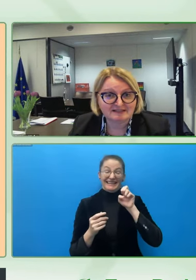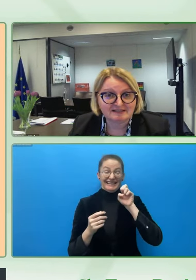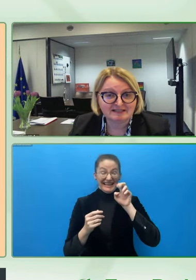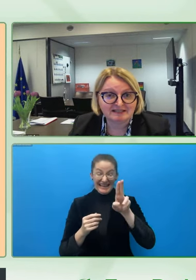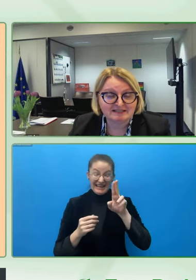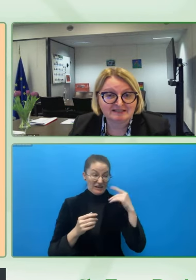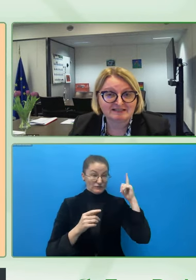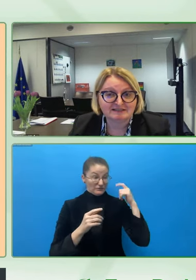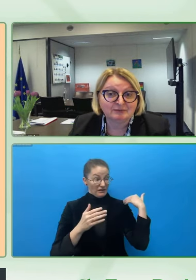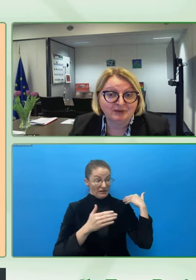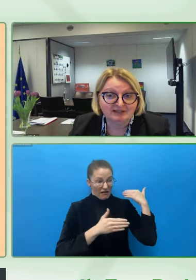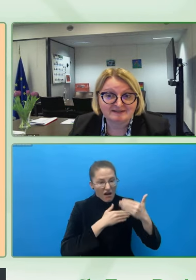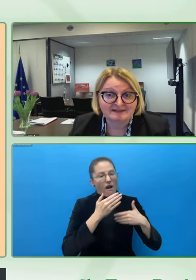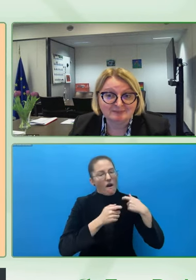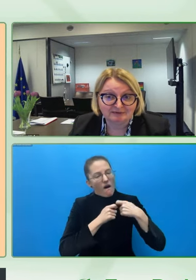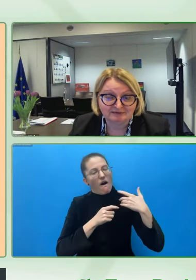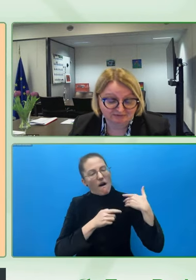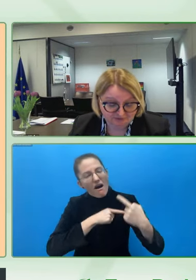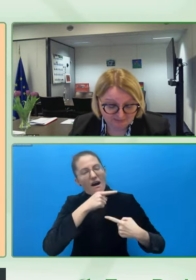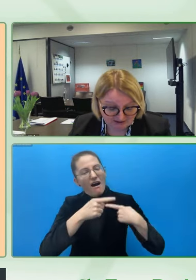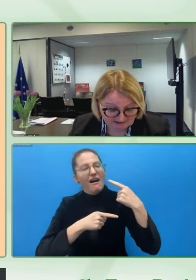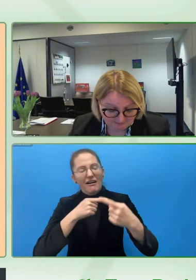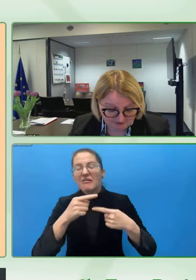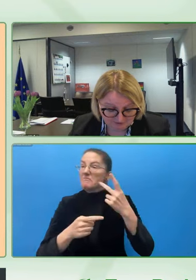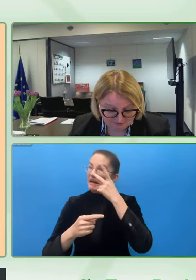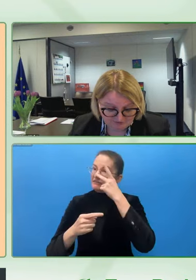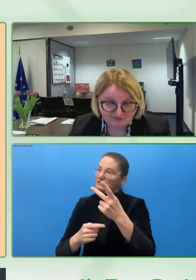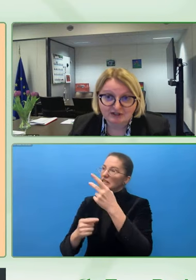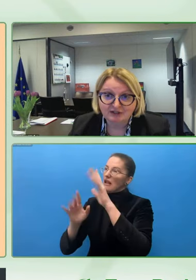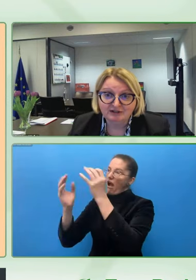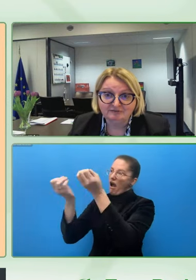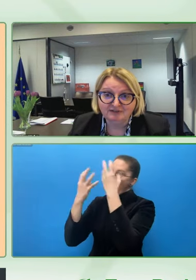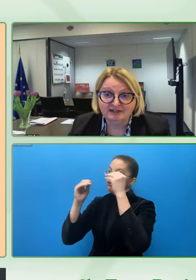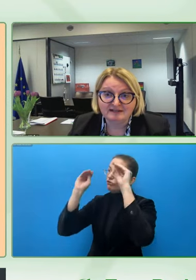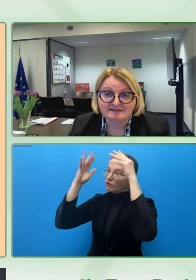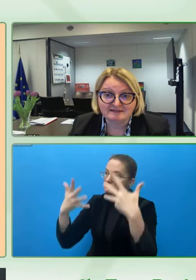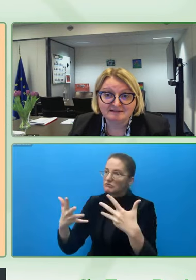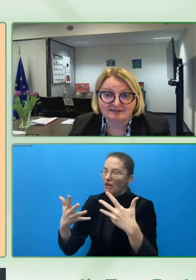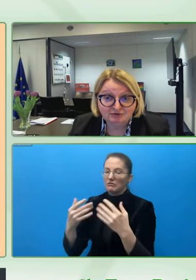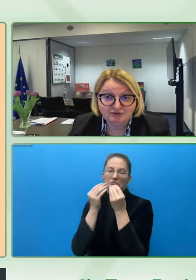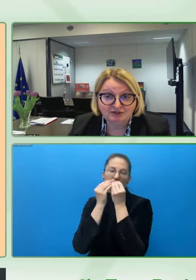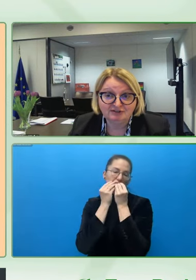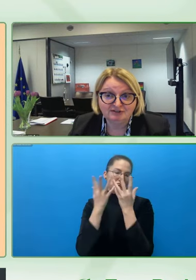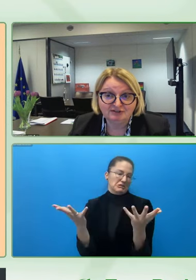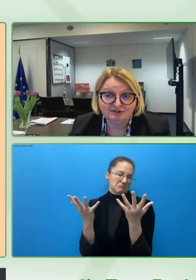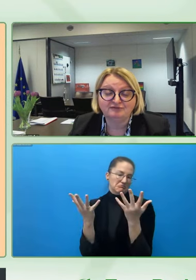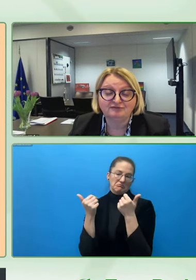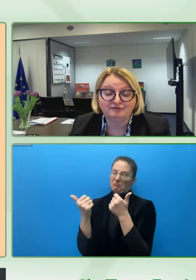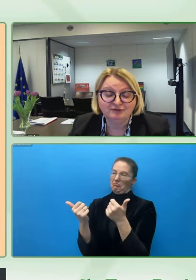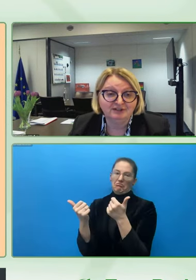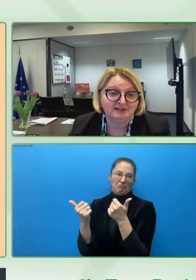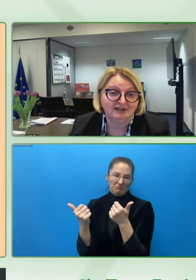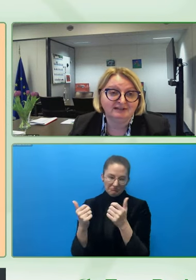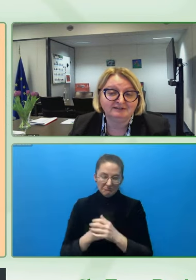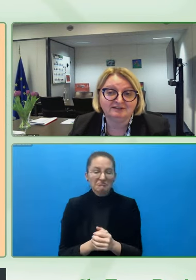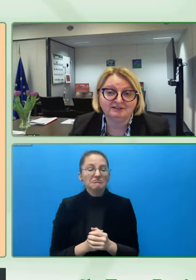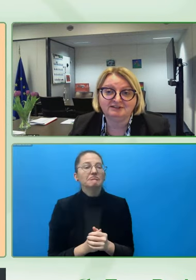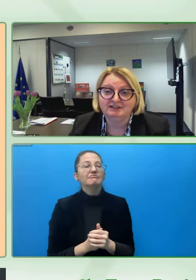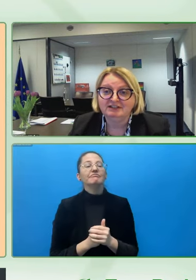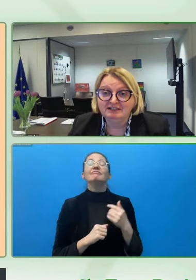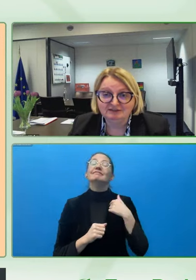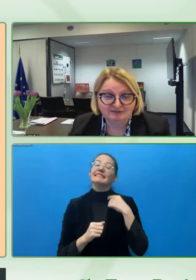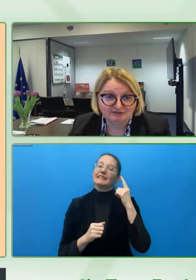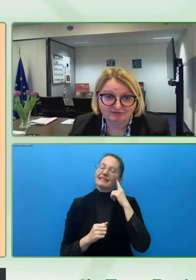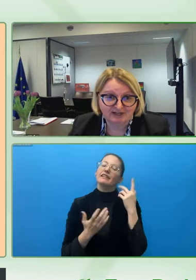this? It's quite a simple reply, because we as a union, we are fully